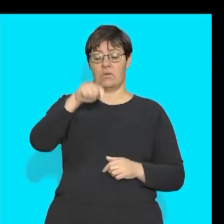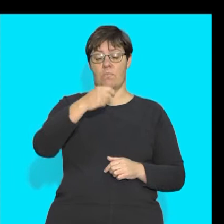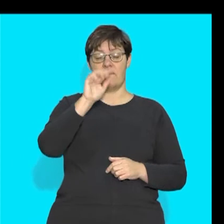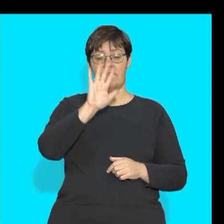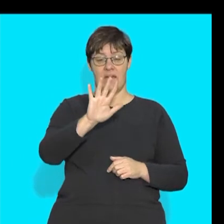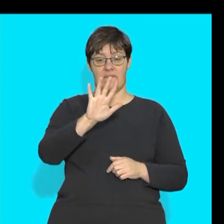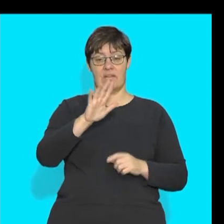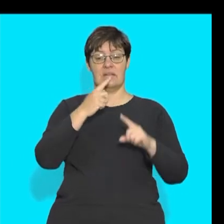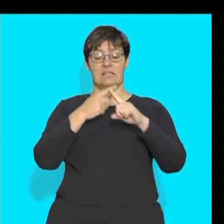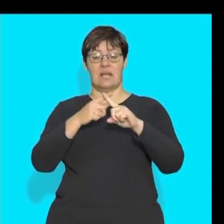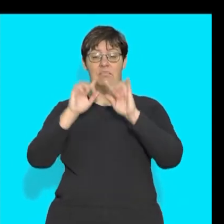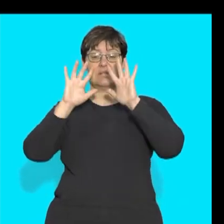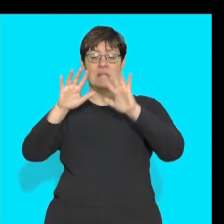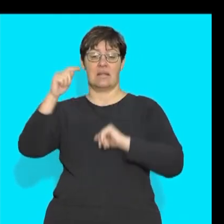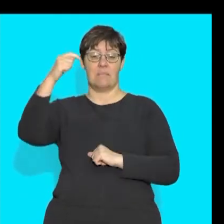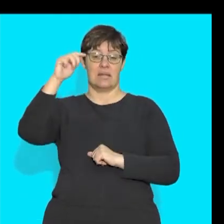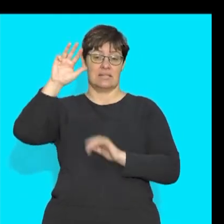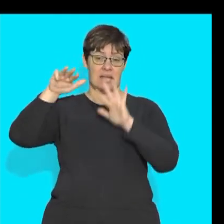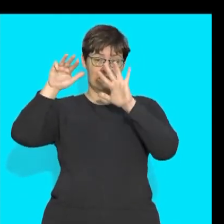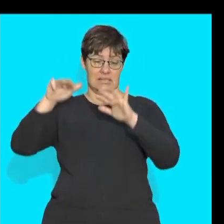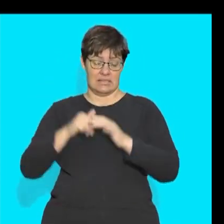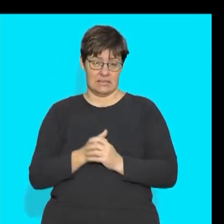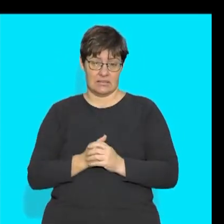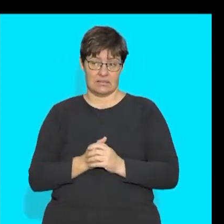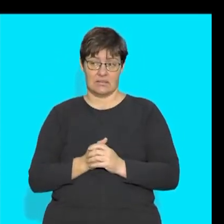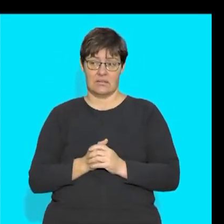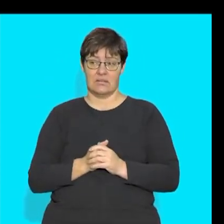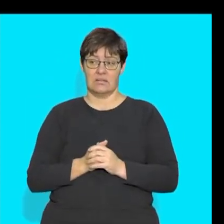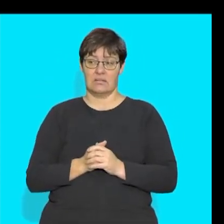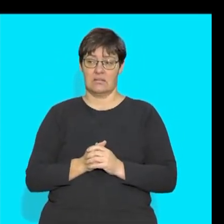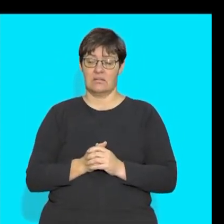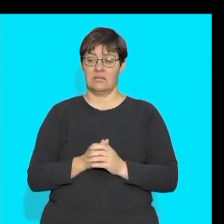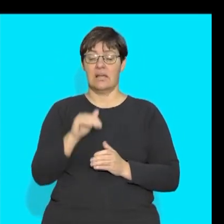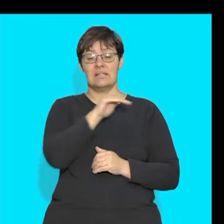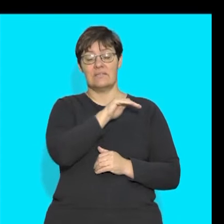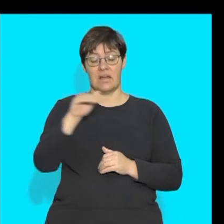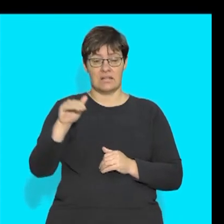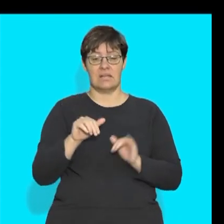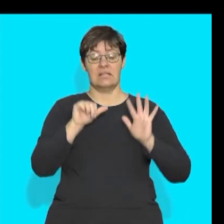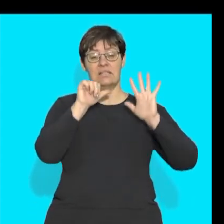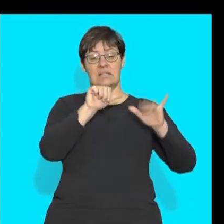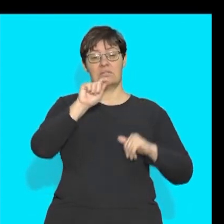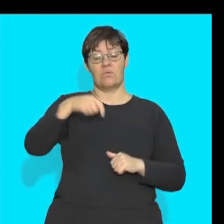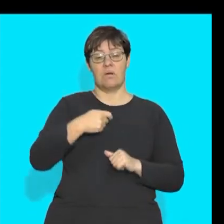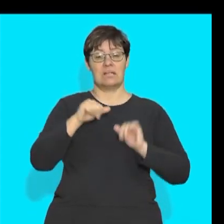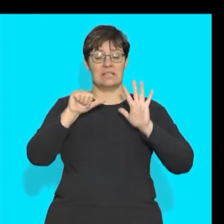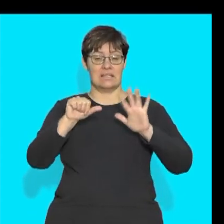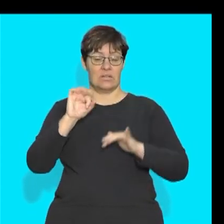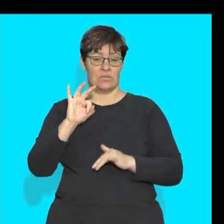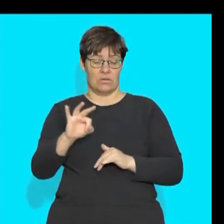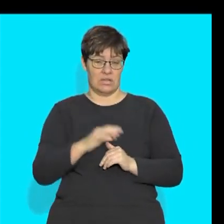7,5 times 10 to the minus 19 divided by